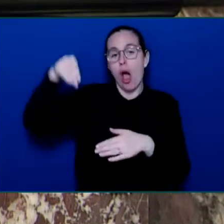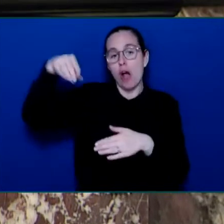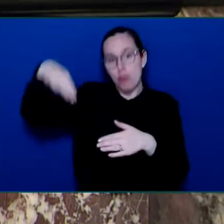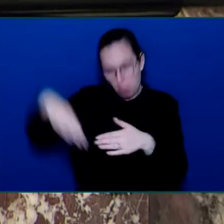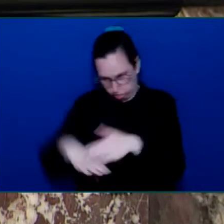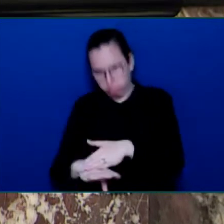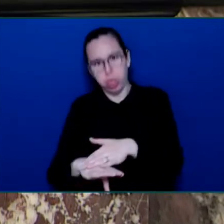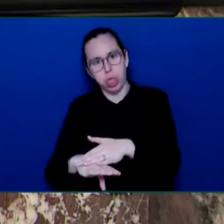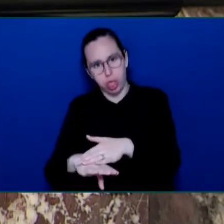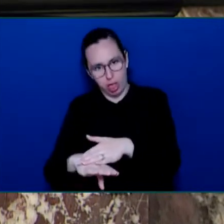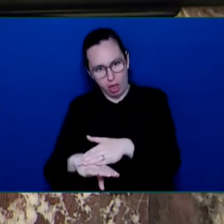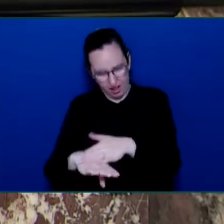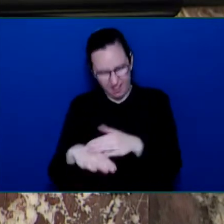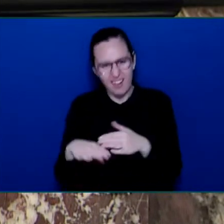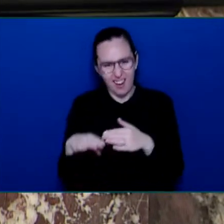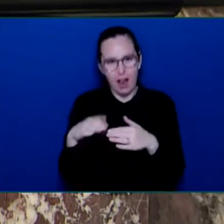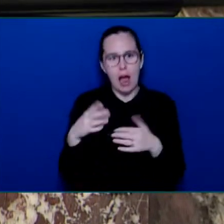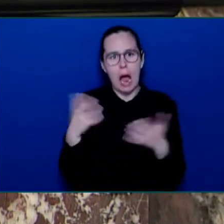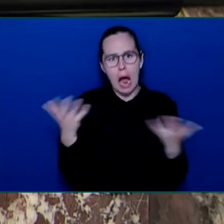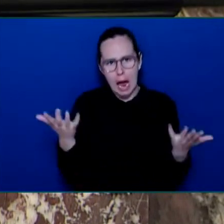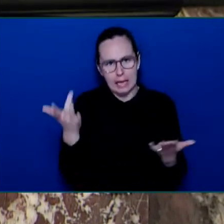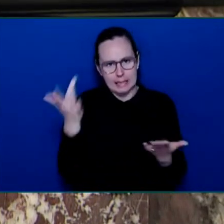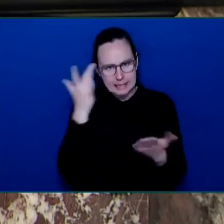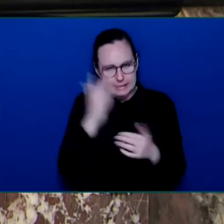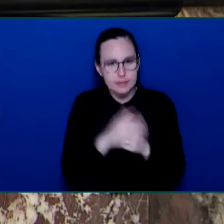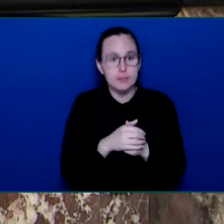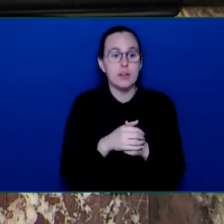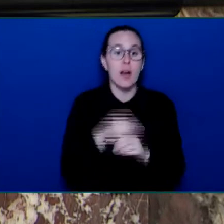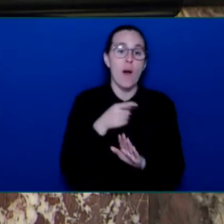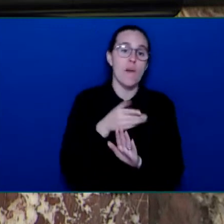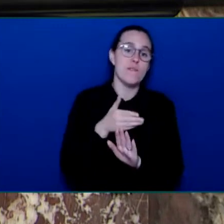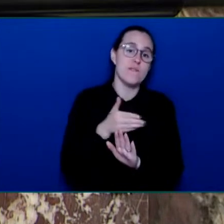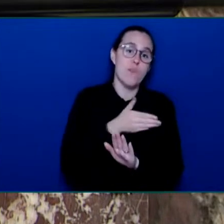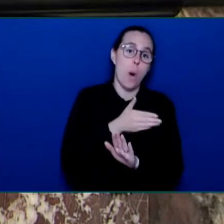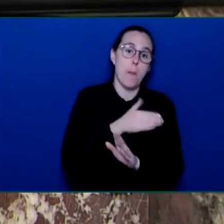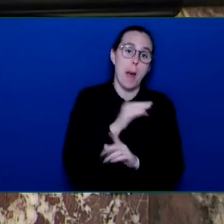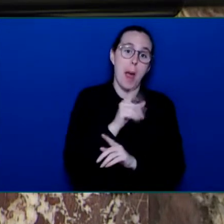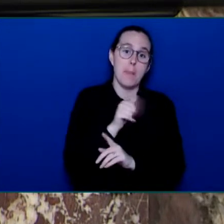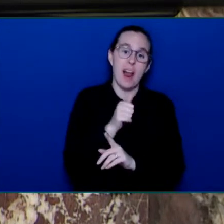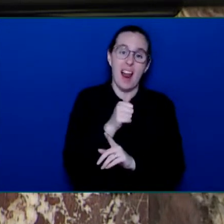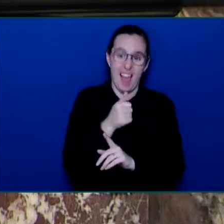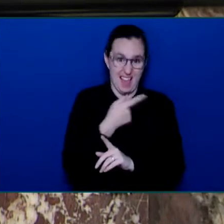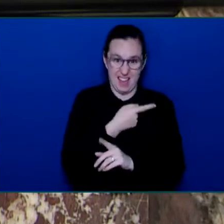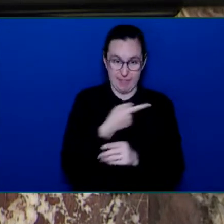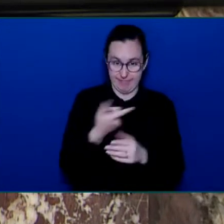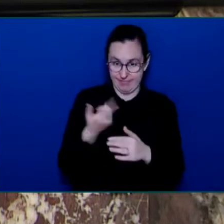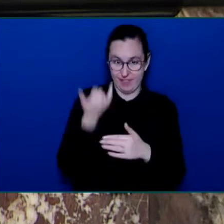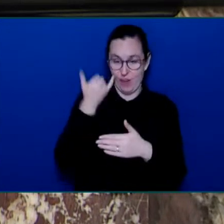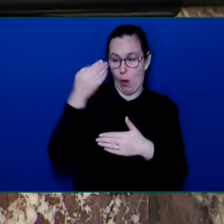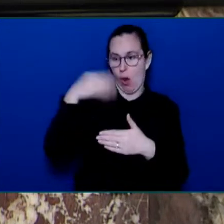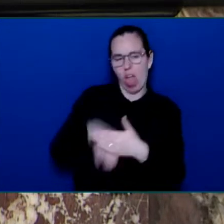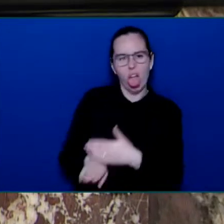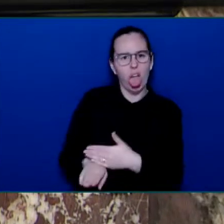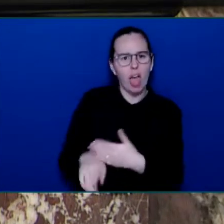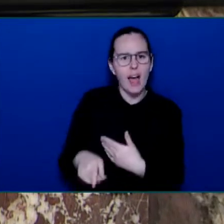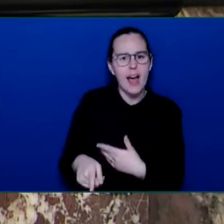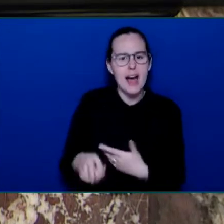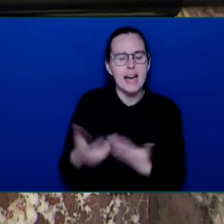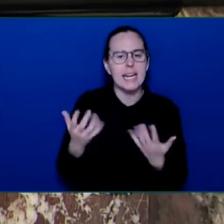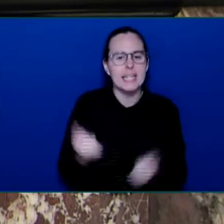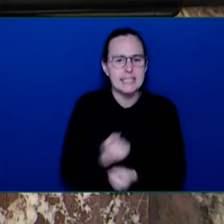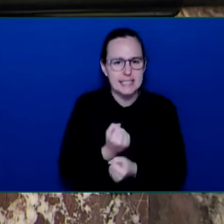one former PMA Christy Clark called the division vote. I almost missed it because I was in the men's room on the 3rd